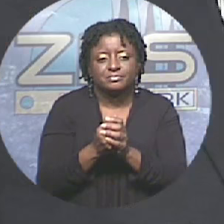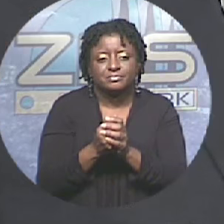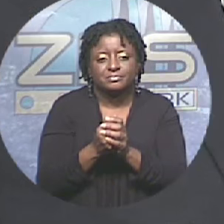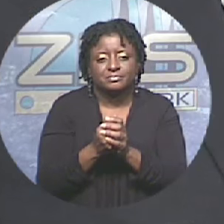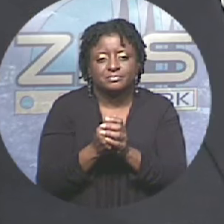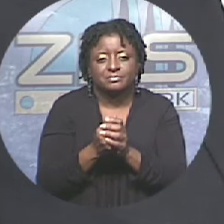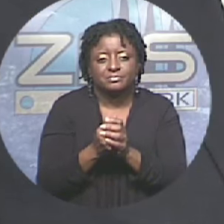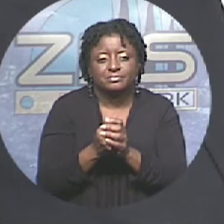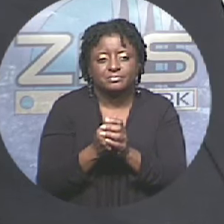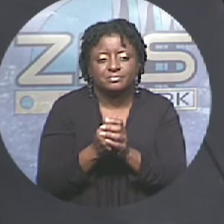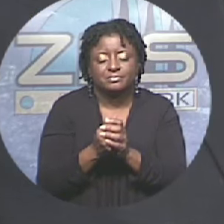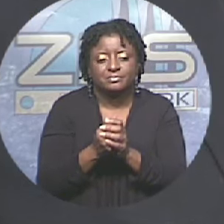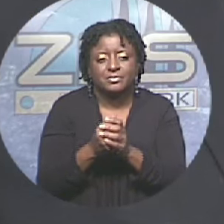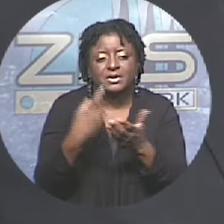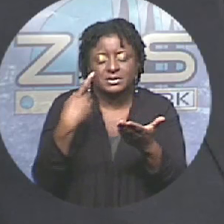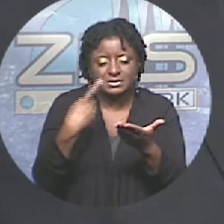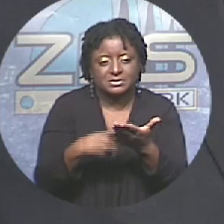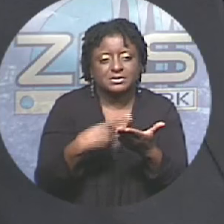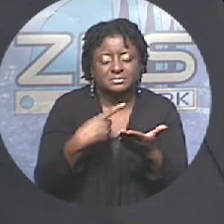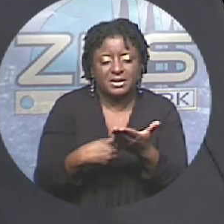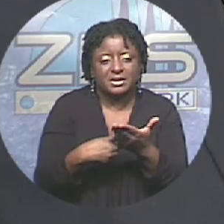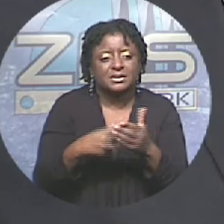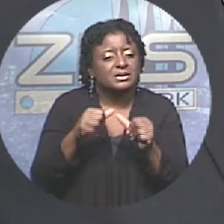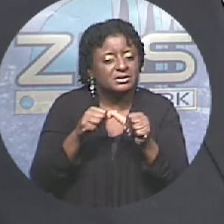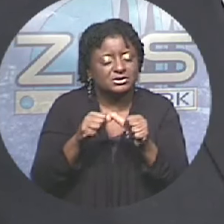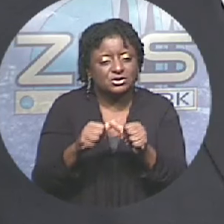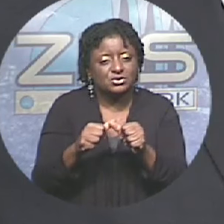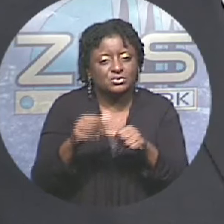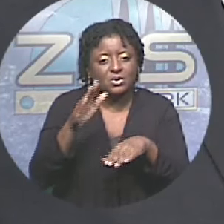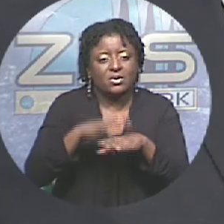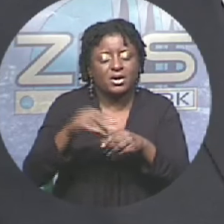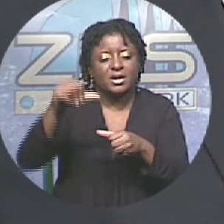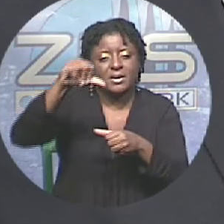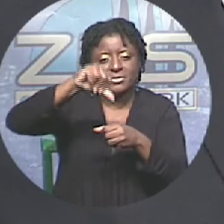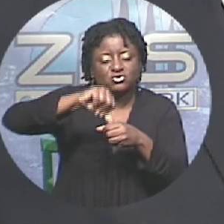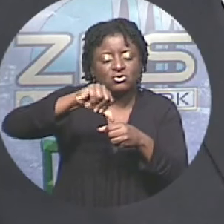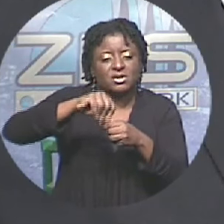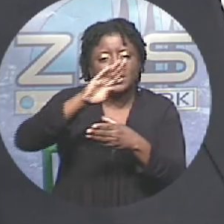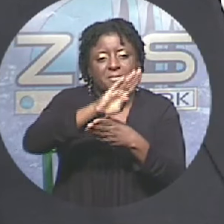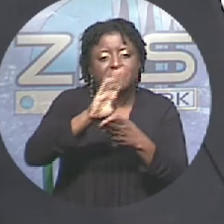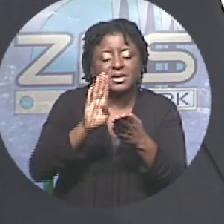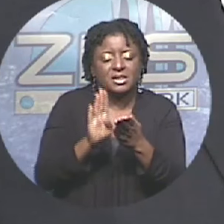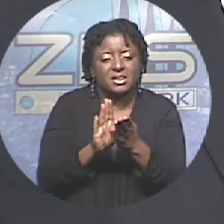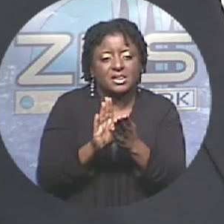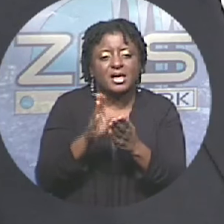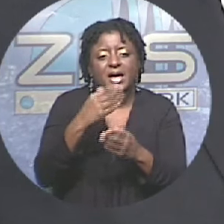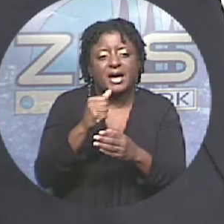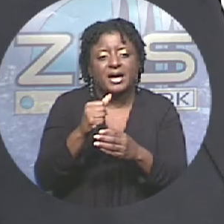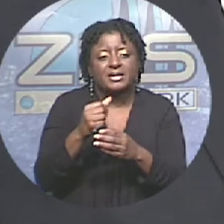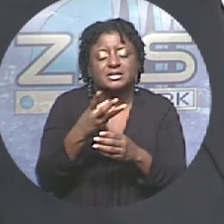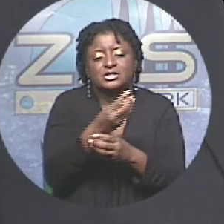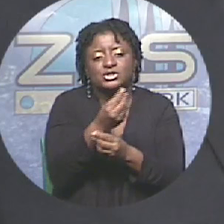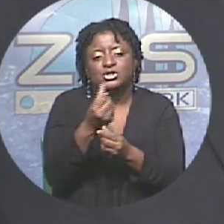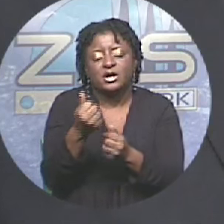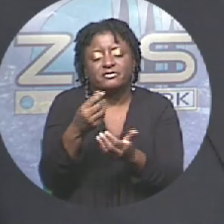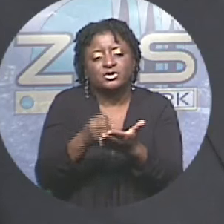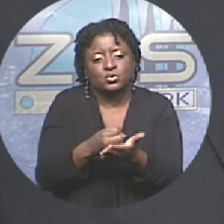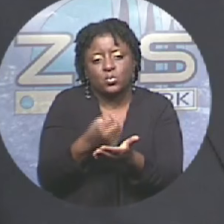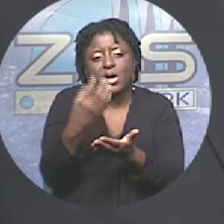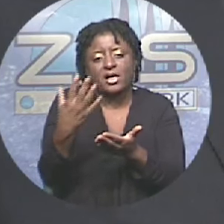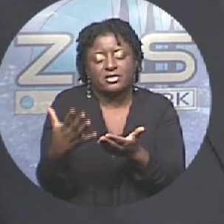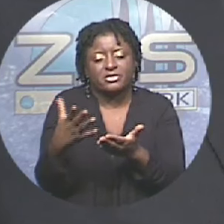News. Debate continued in Parliament today on the Petroleum Bill and the Sovereign Wealth Fund Bill. Both are expected to modernize the sector and